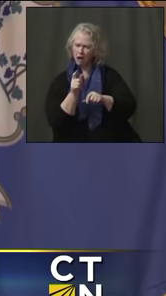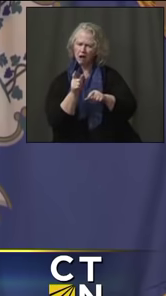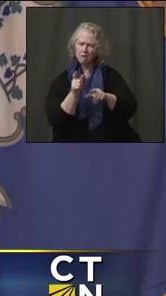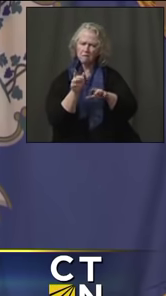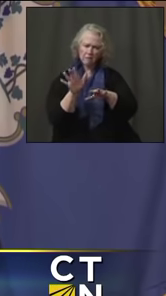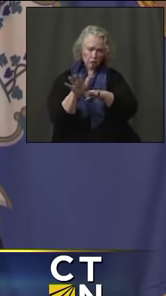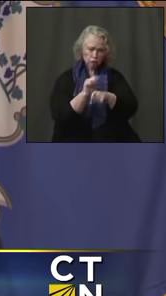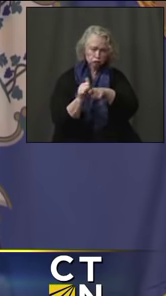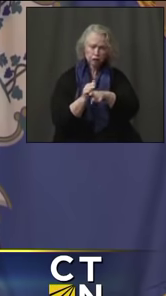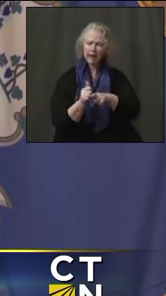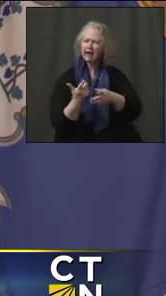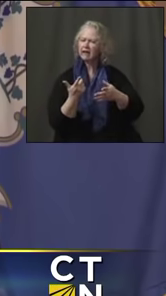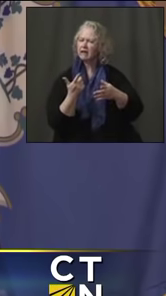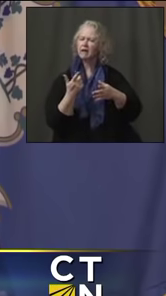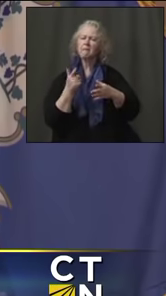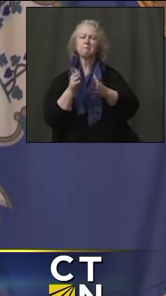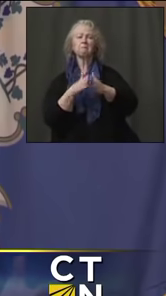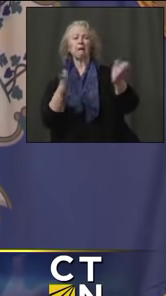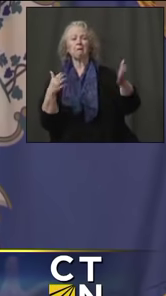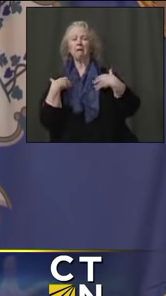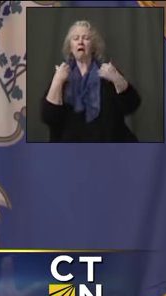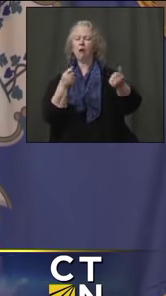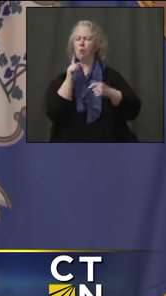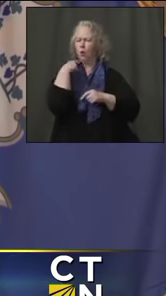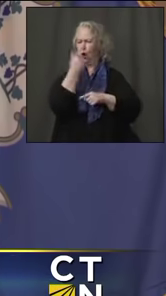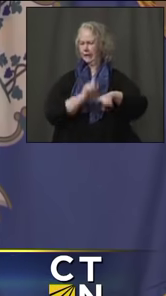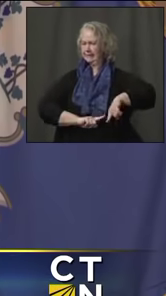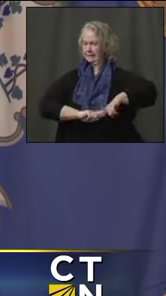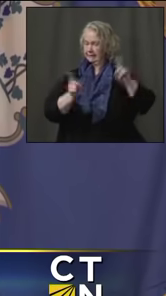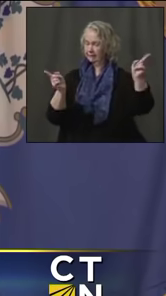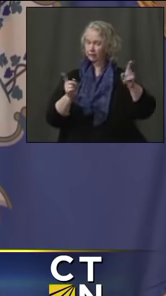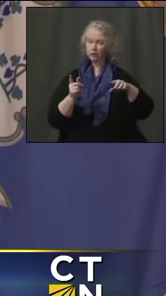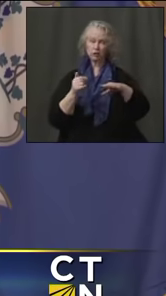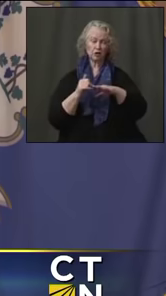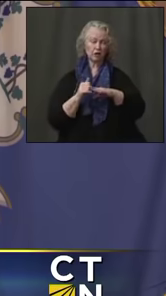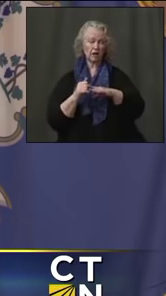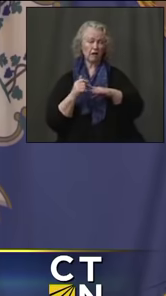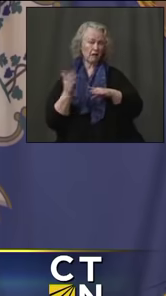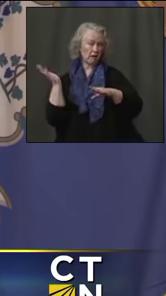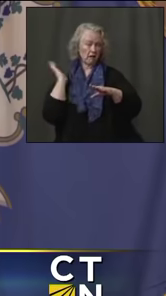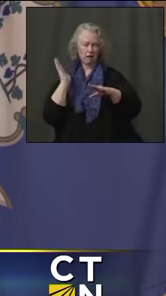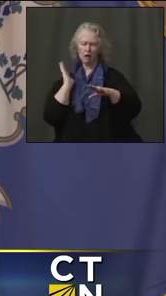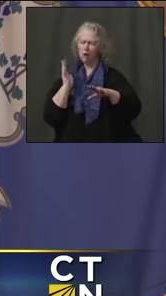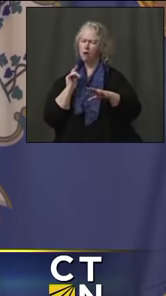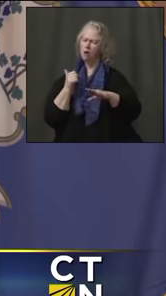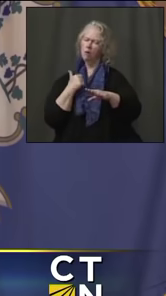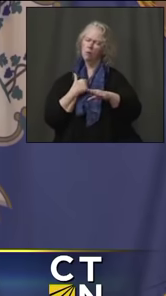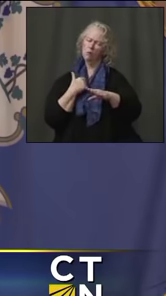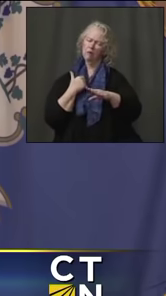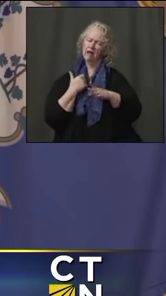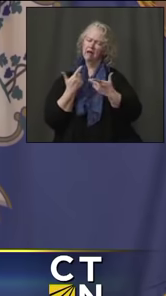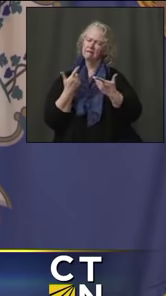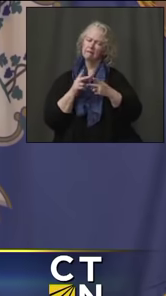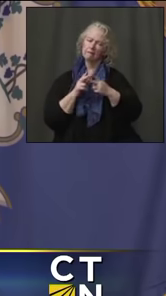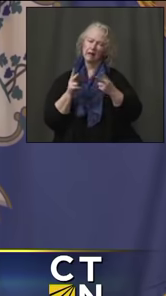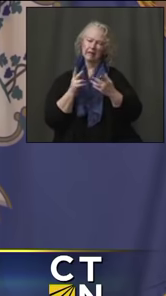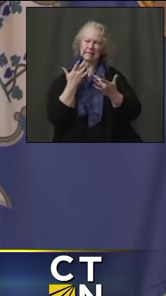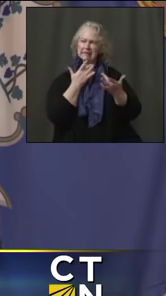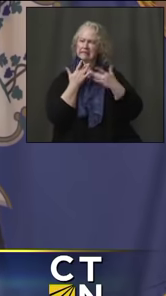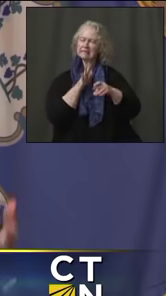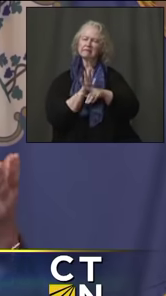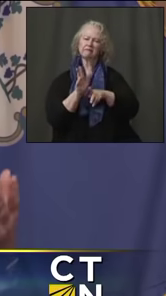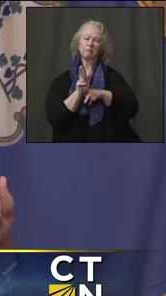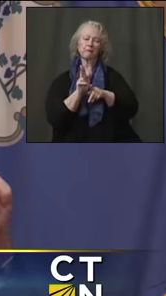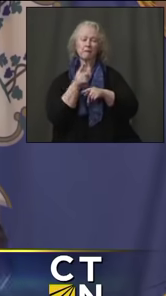dimension. You know, up until 3 months ago, we had an amazing shortage, an incredible shortage, a big shortage of folks in